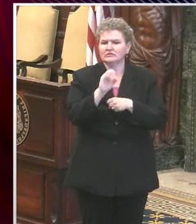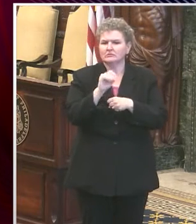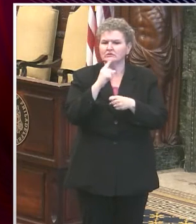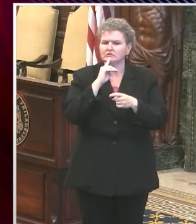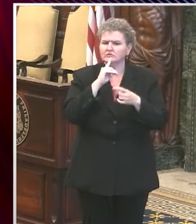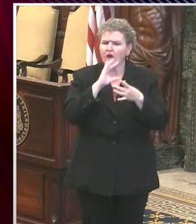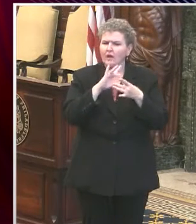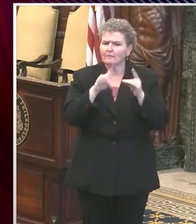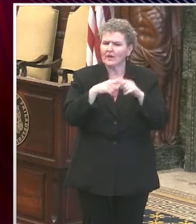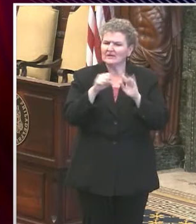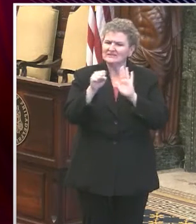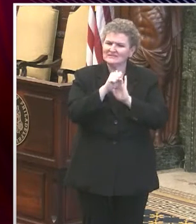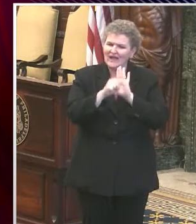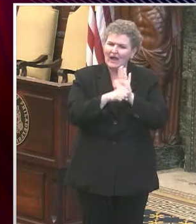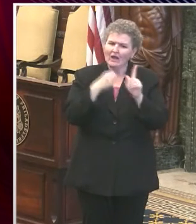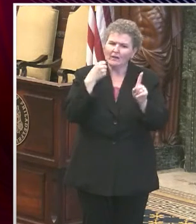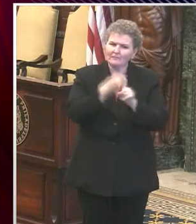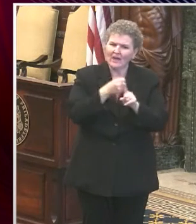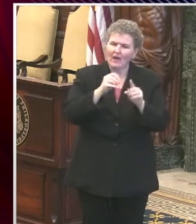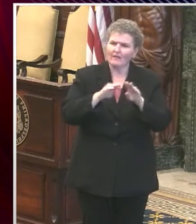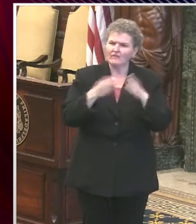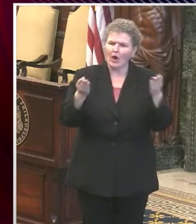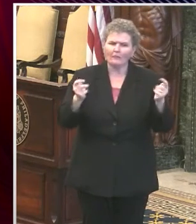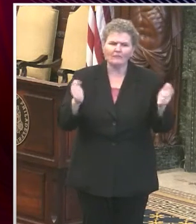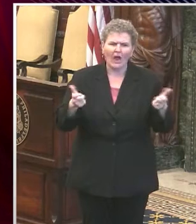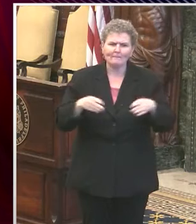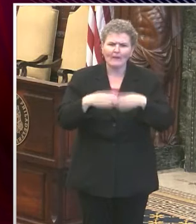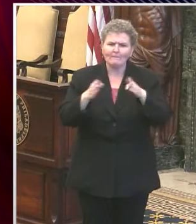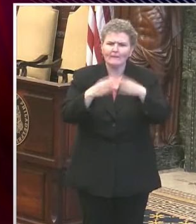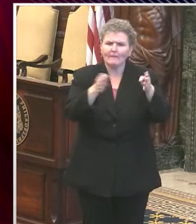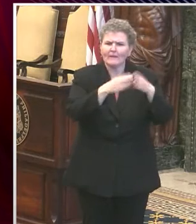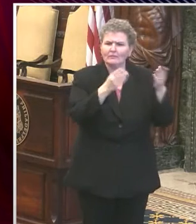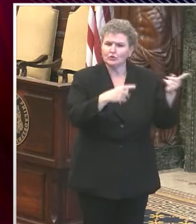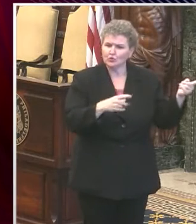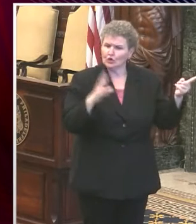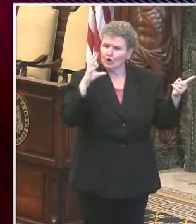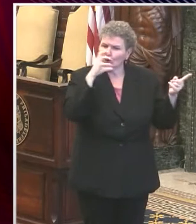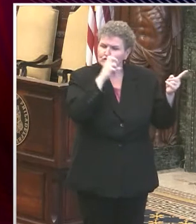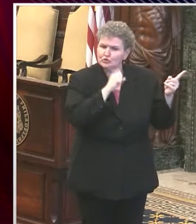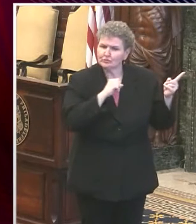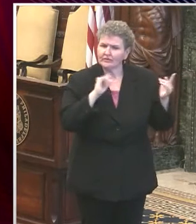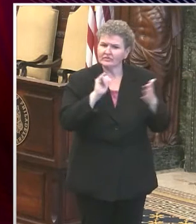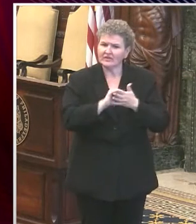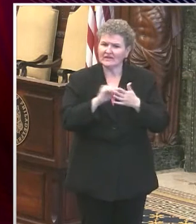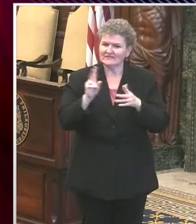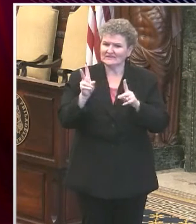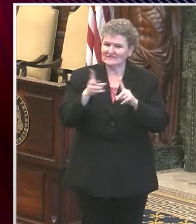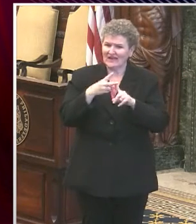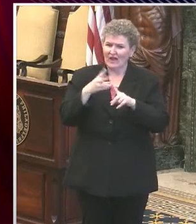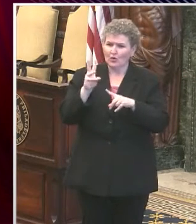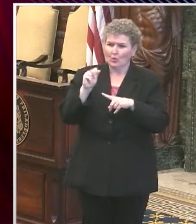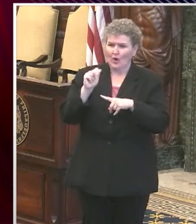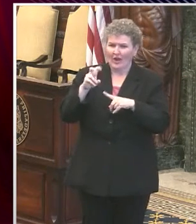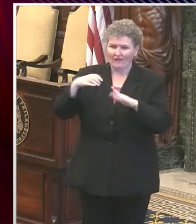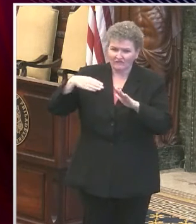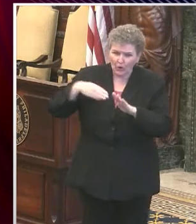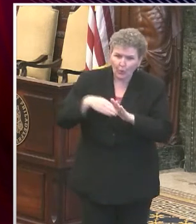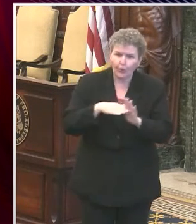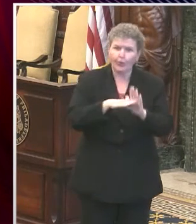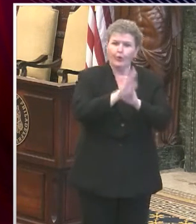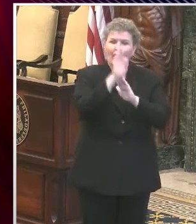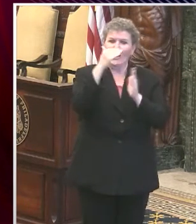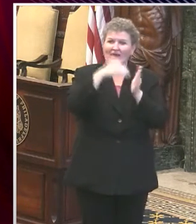too recklessly. And you said in conclusion, the second wave of the coronavirus has hit